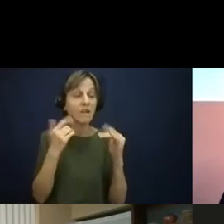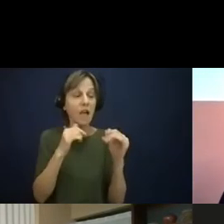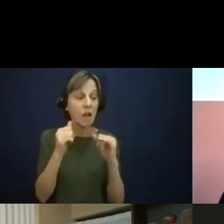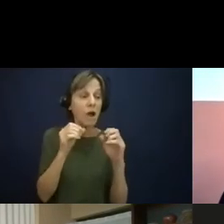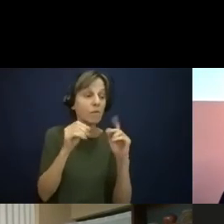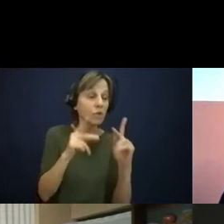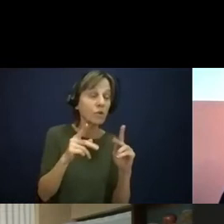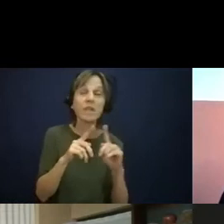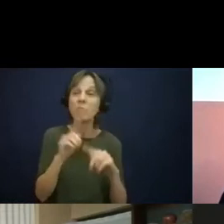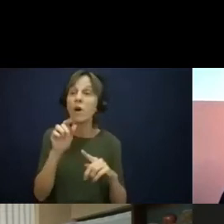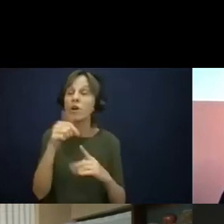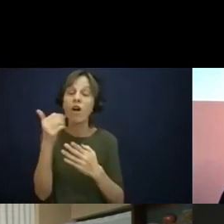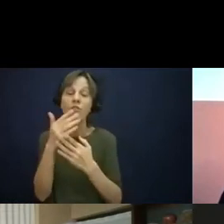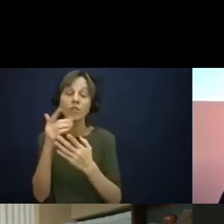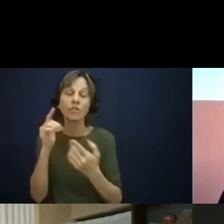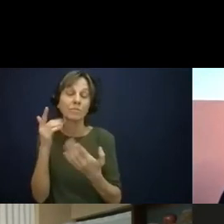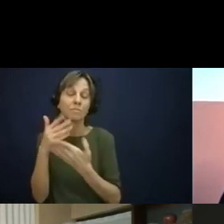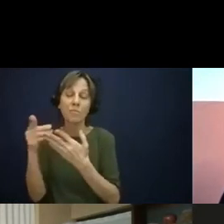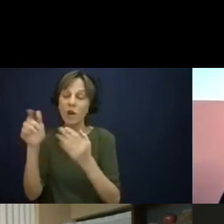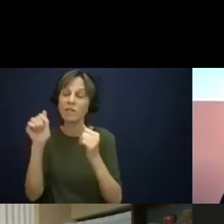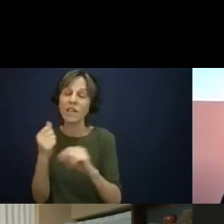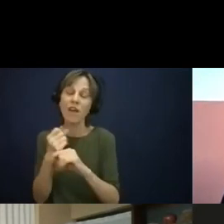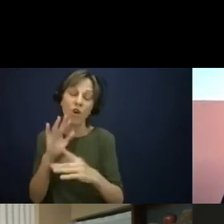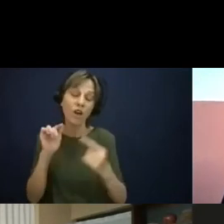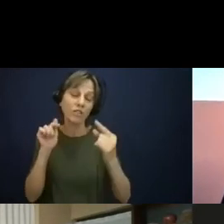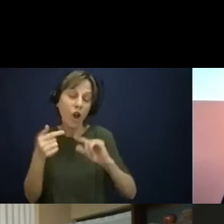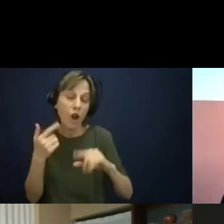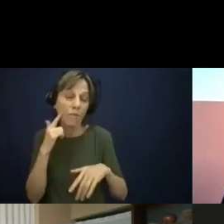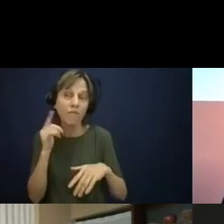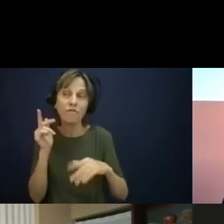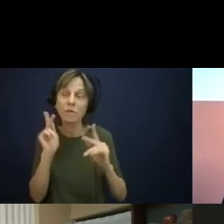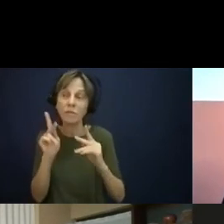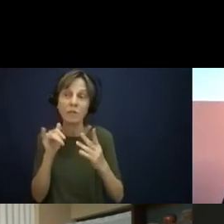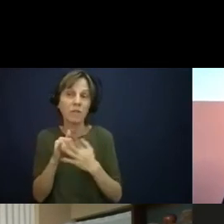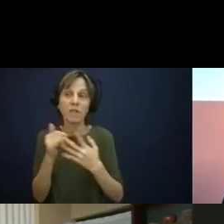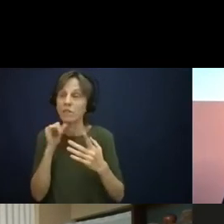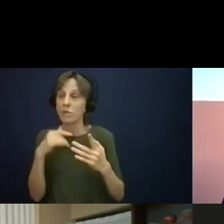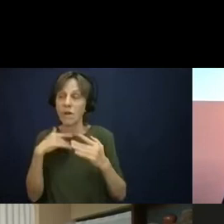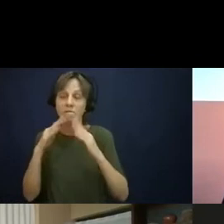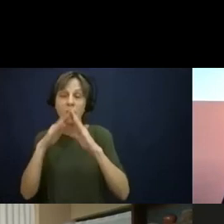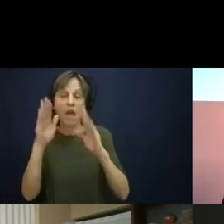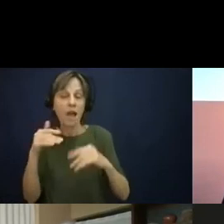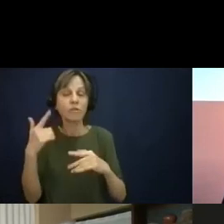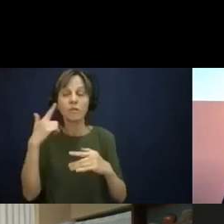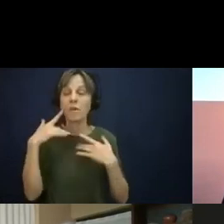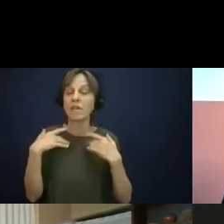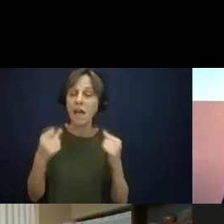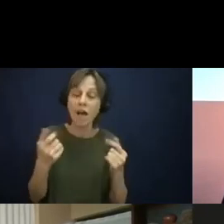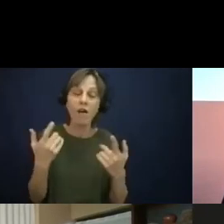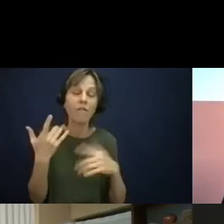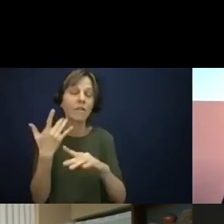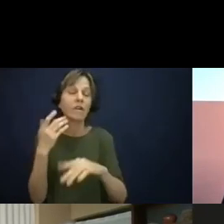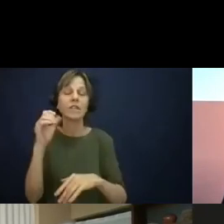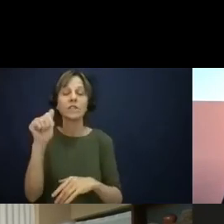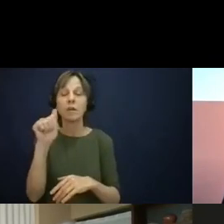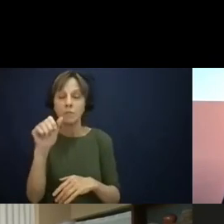create harm and lead to poor outcomes for those who are unhoused, living with mental health conditions, substance use disorder, and justice involved.